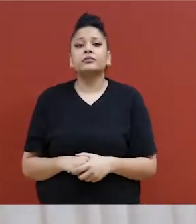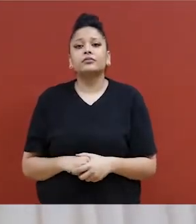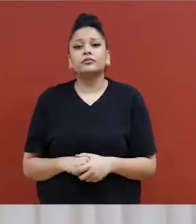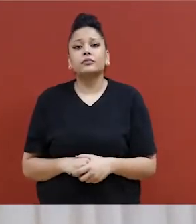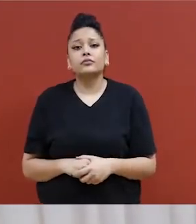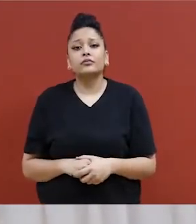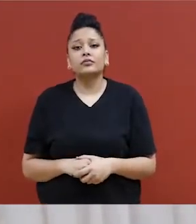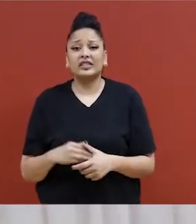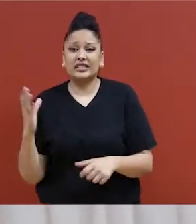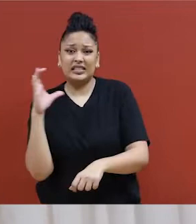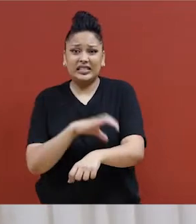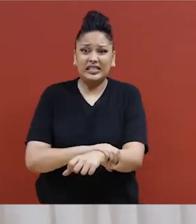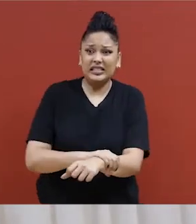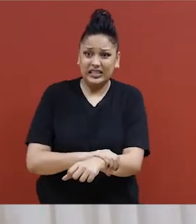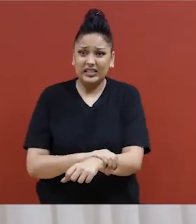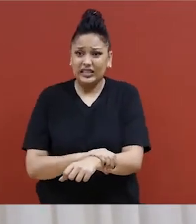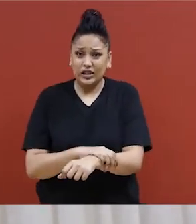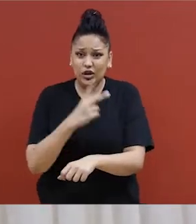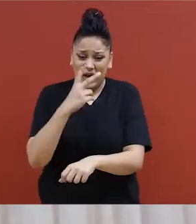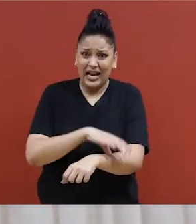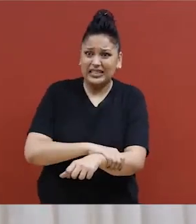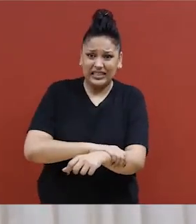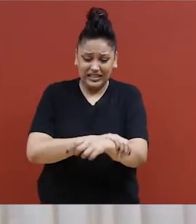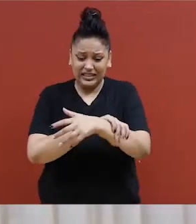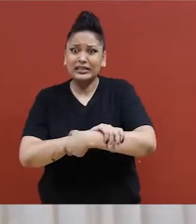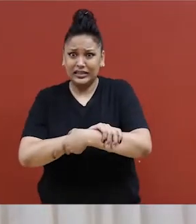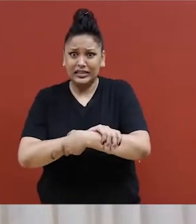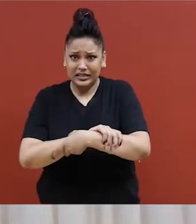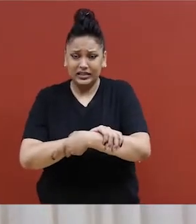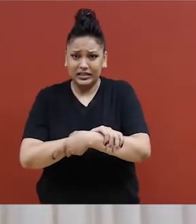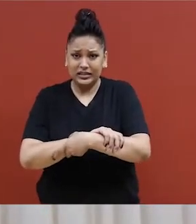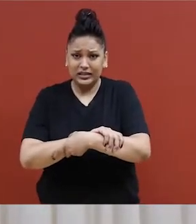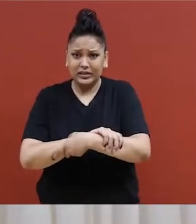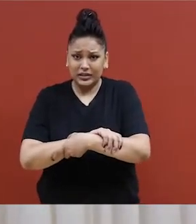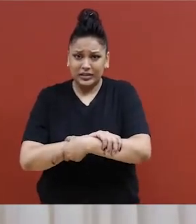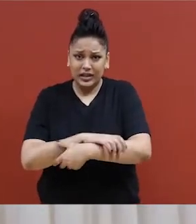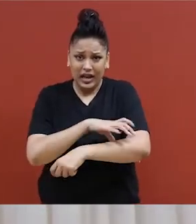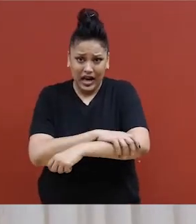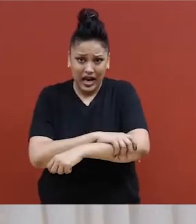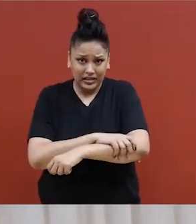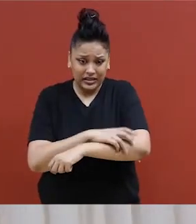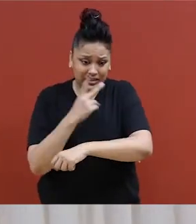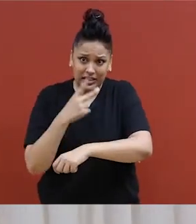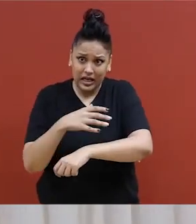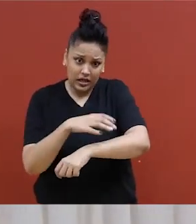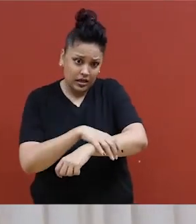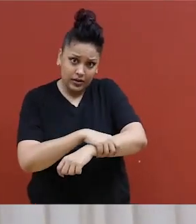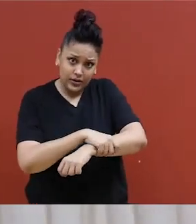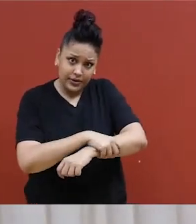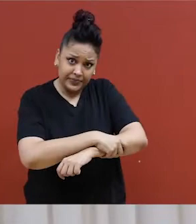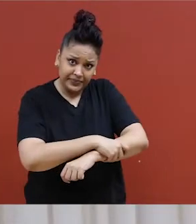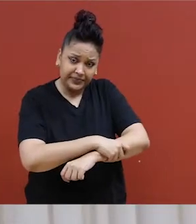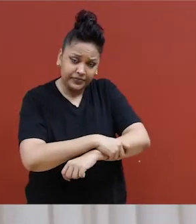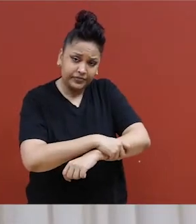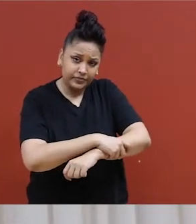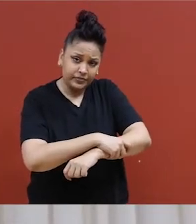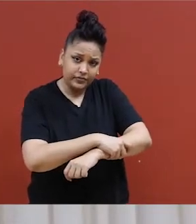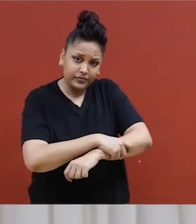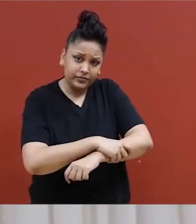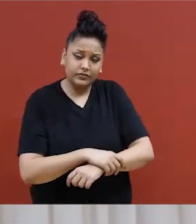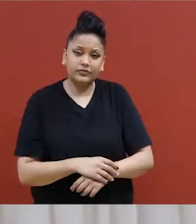Rachel? What they're doing is grabbing my wrist with two hands. Their thumbs are on the upper part of my